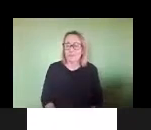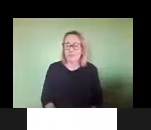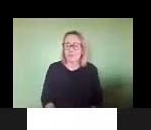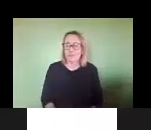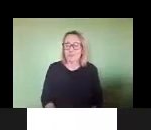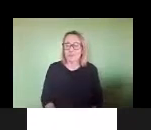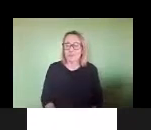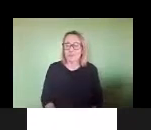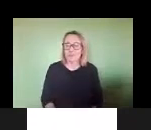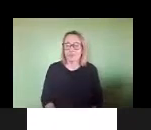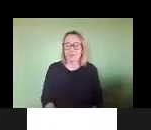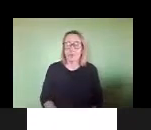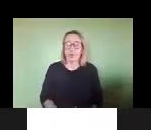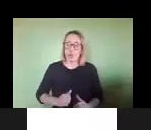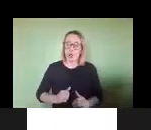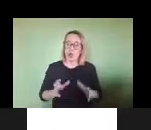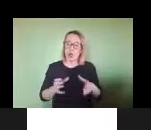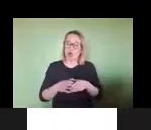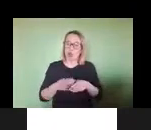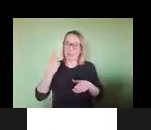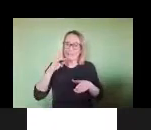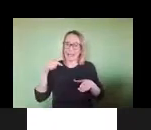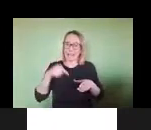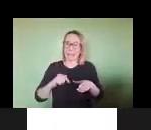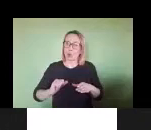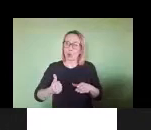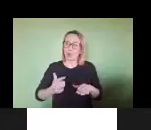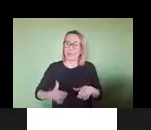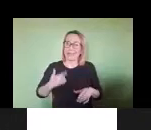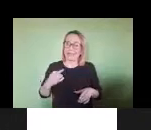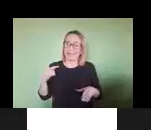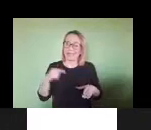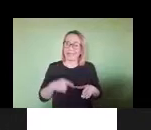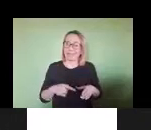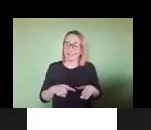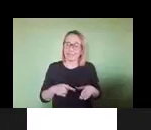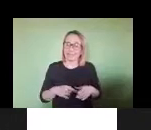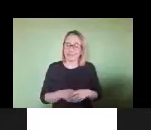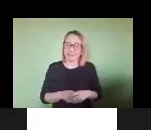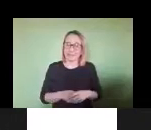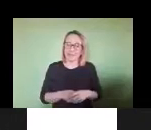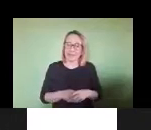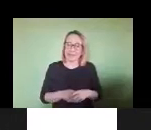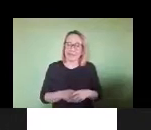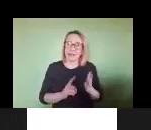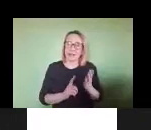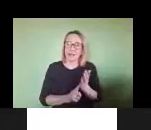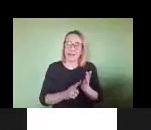the Good Life group. When you first, Linda